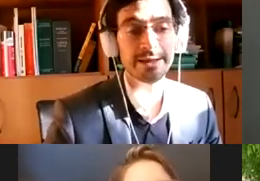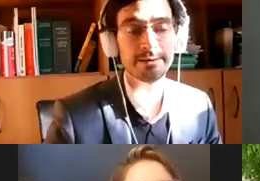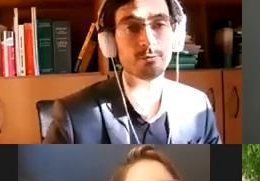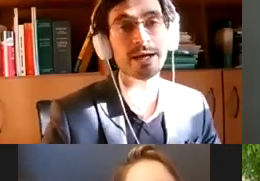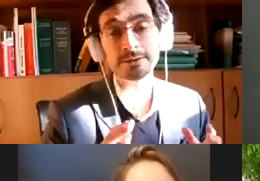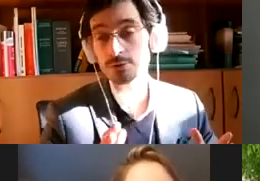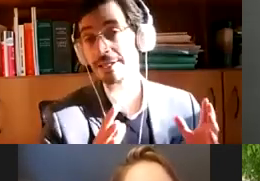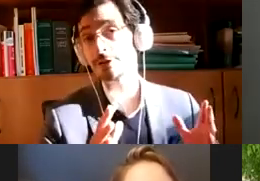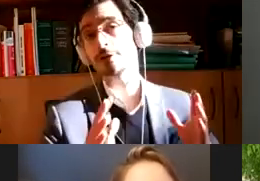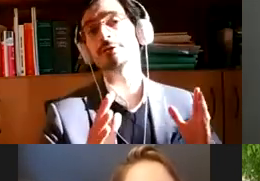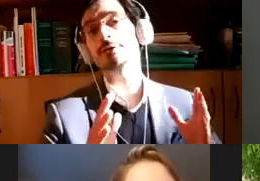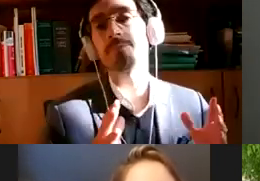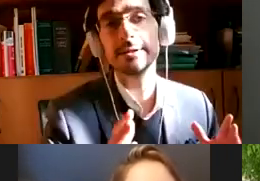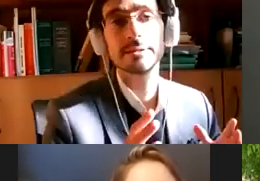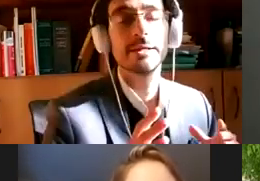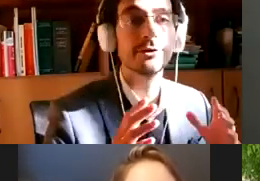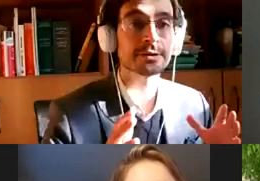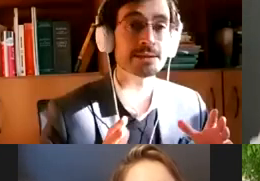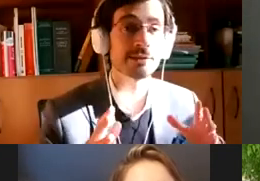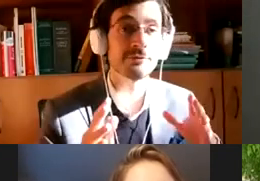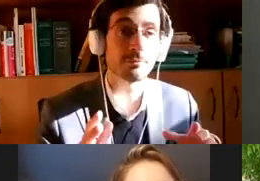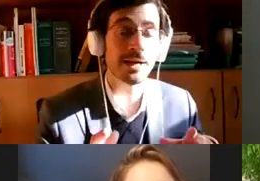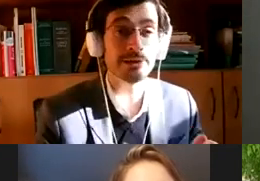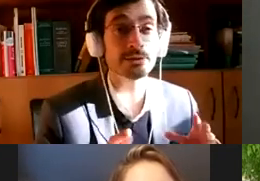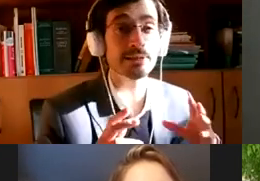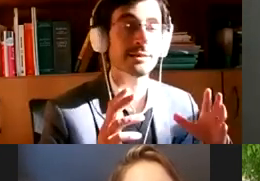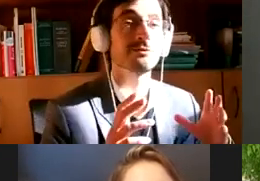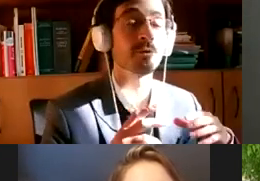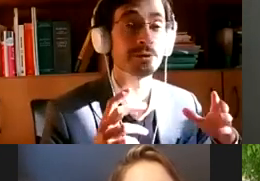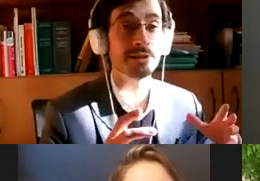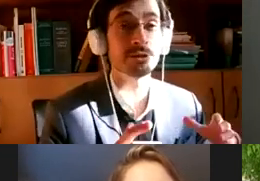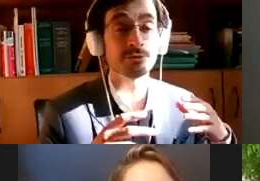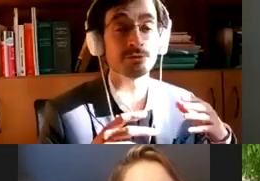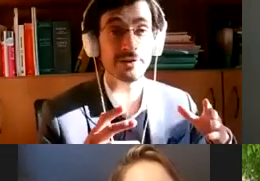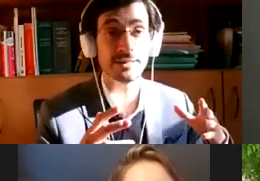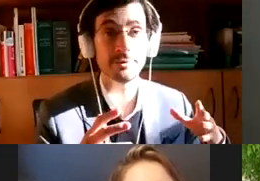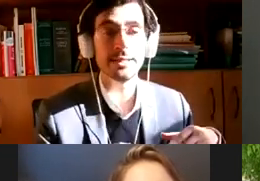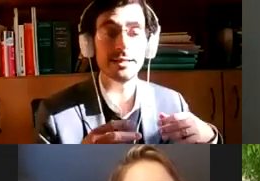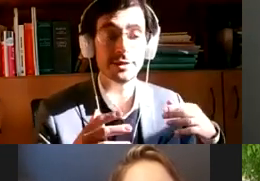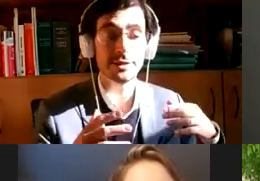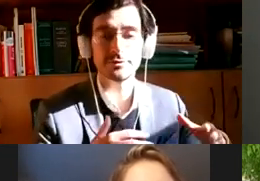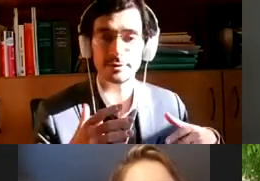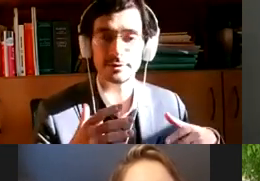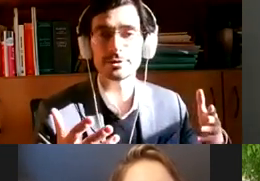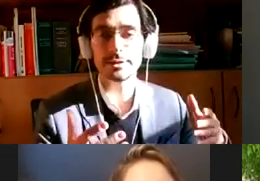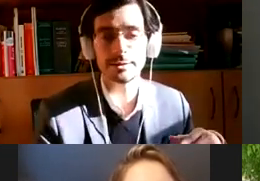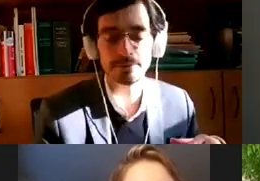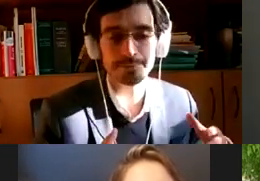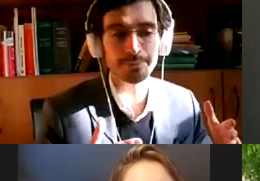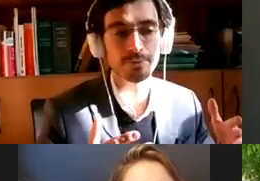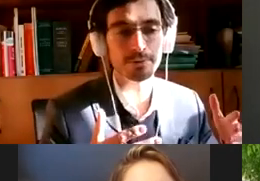we went to the national contact point, not asking for money, not asking for compensation for the victim, even if